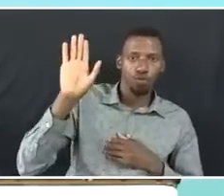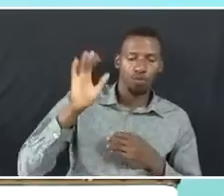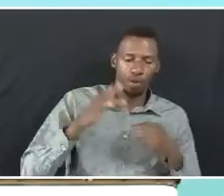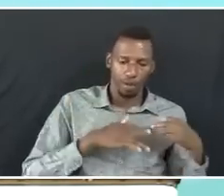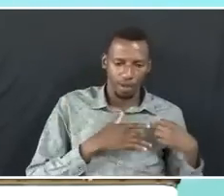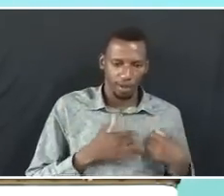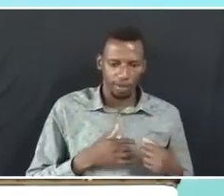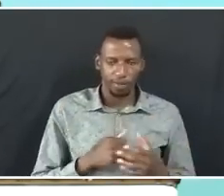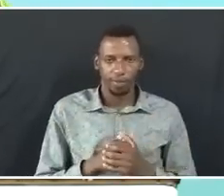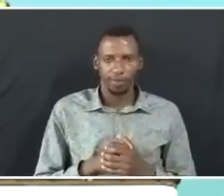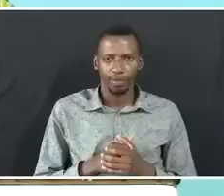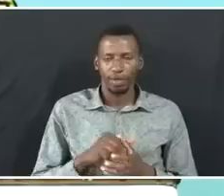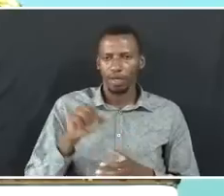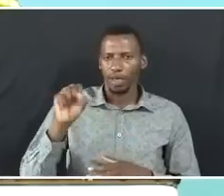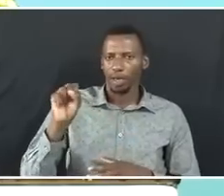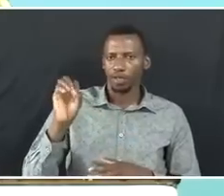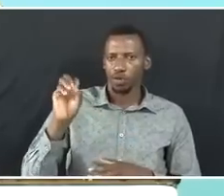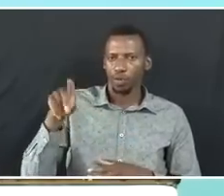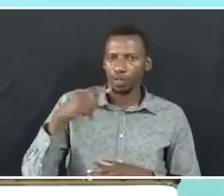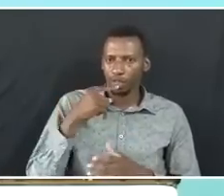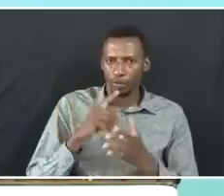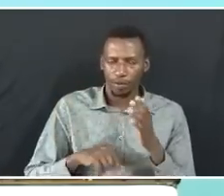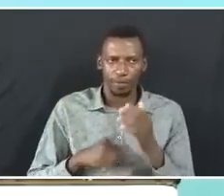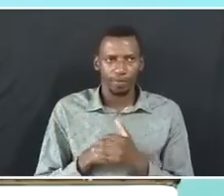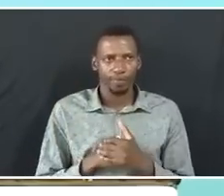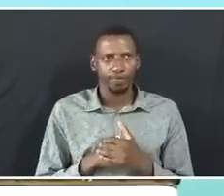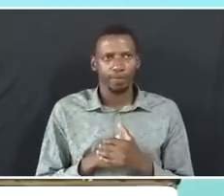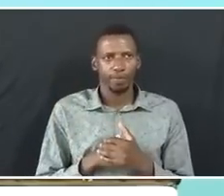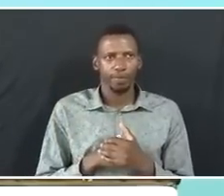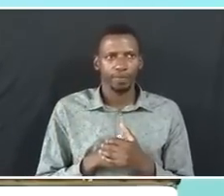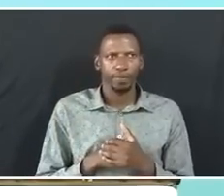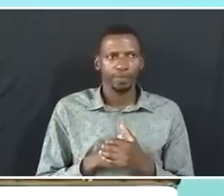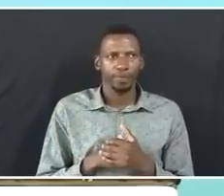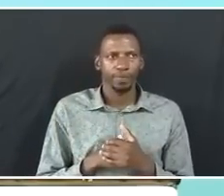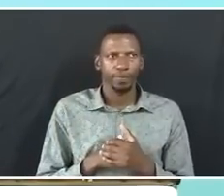Listen to what SOP says. It's a long read.